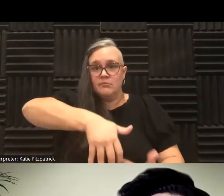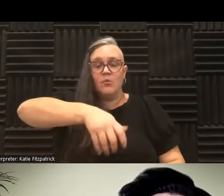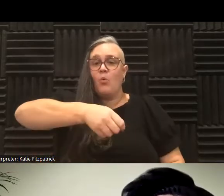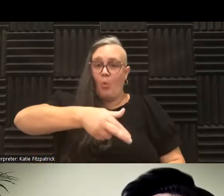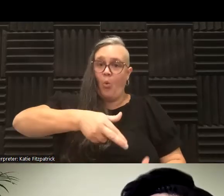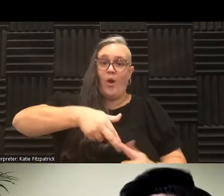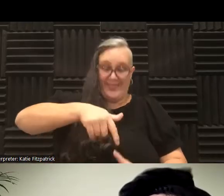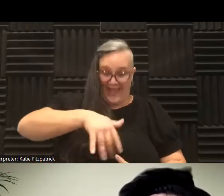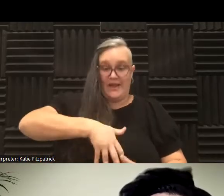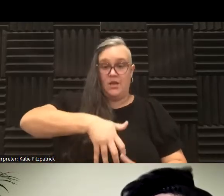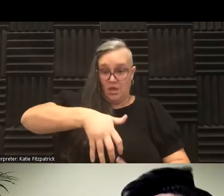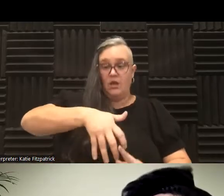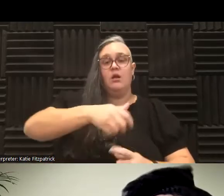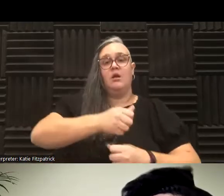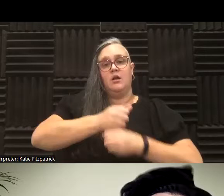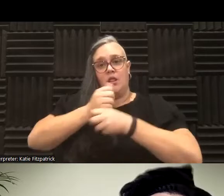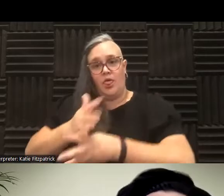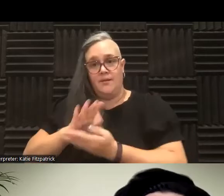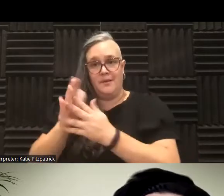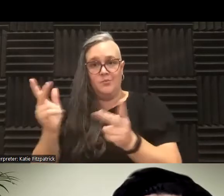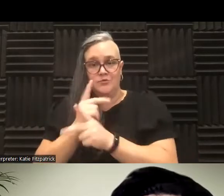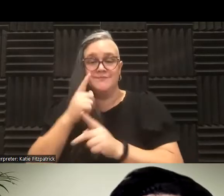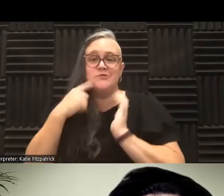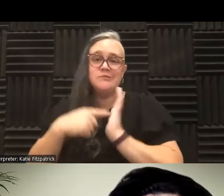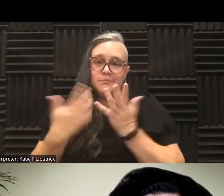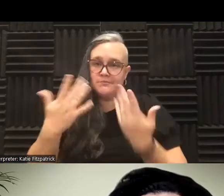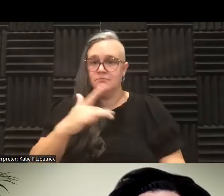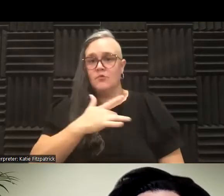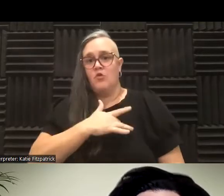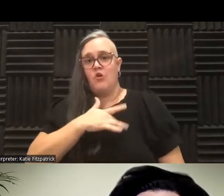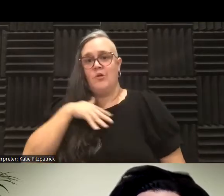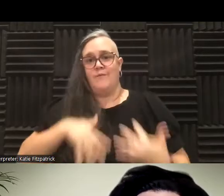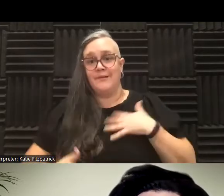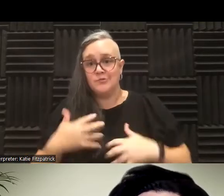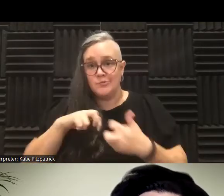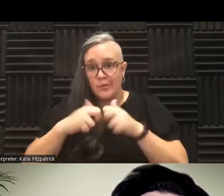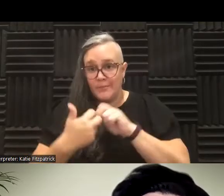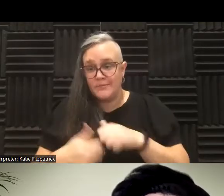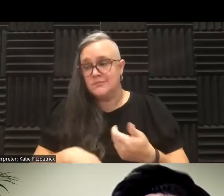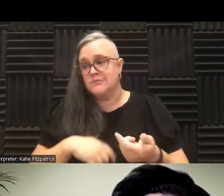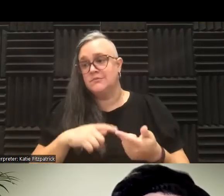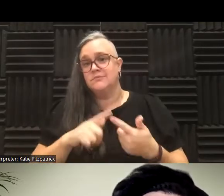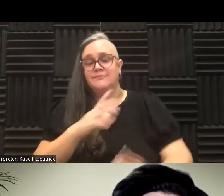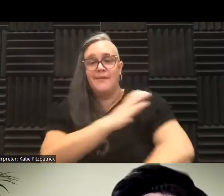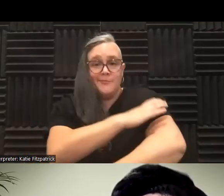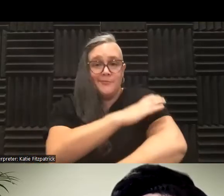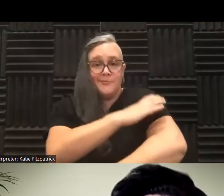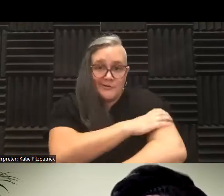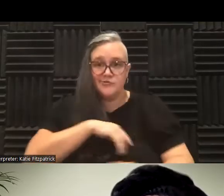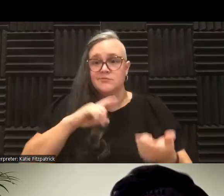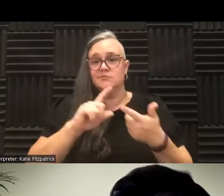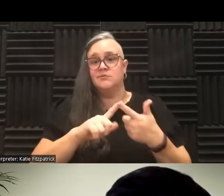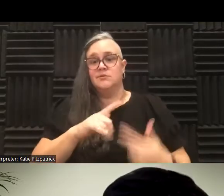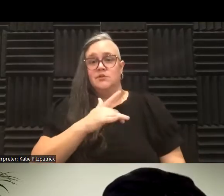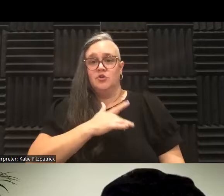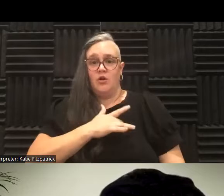aggravated during the pregnancy. This can be things like cardiovascular conditions, such as hypertension,